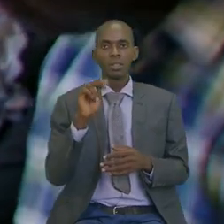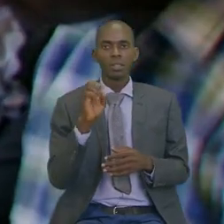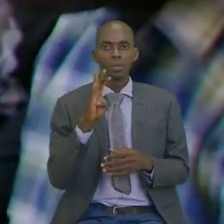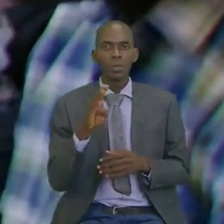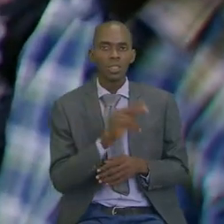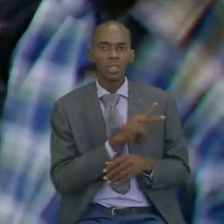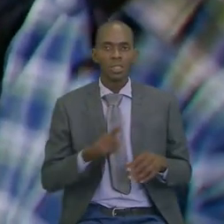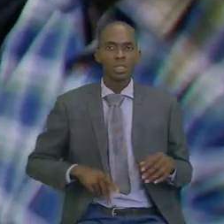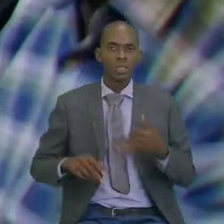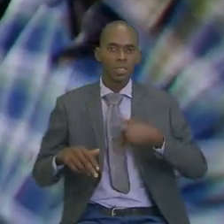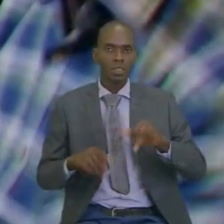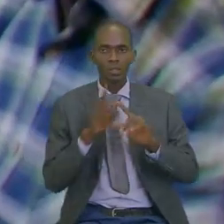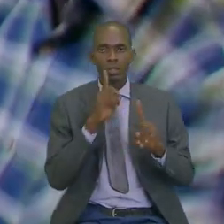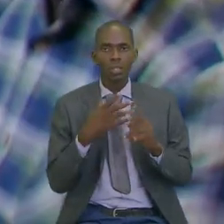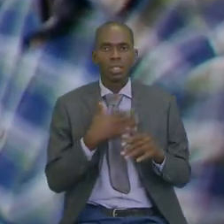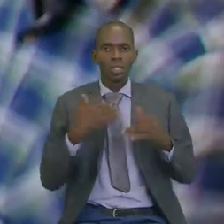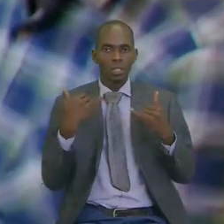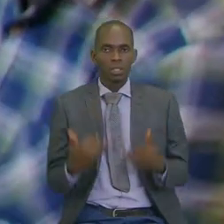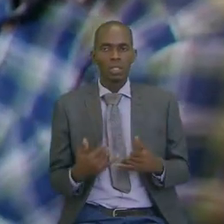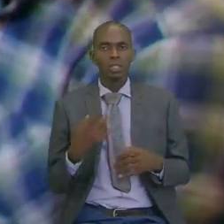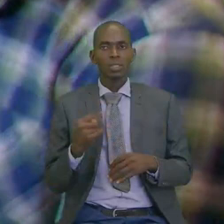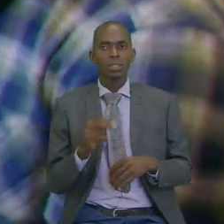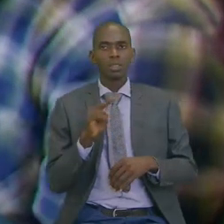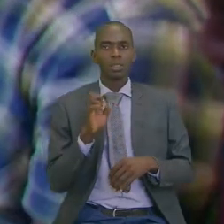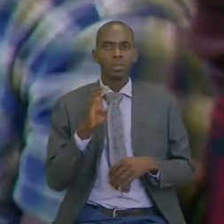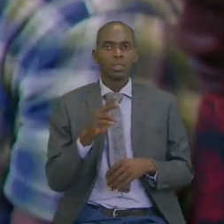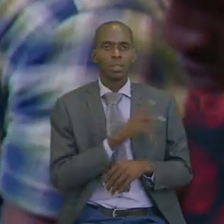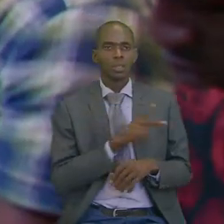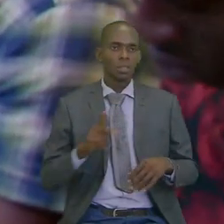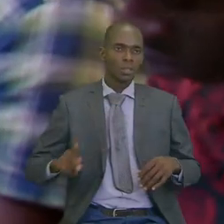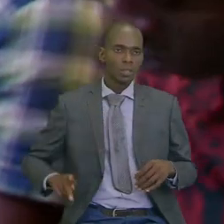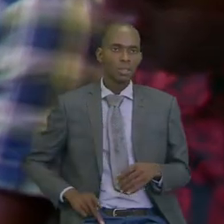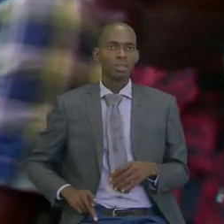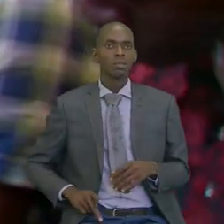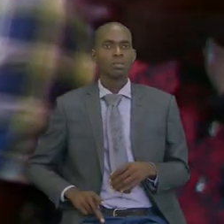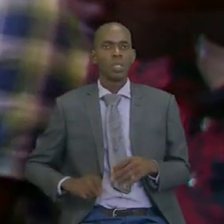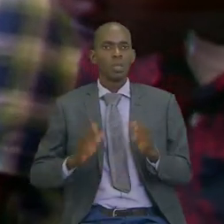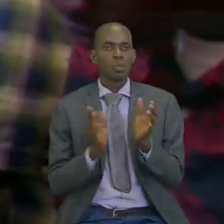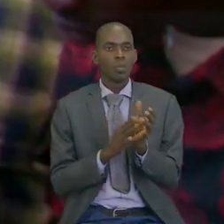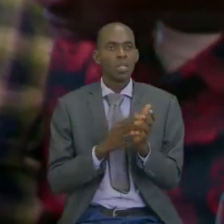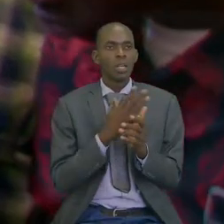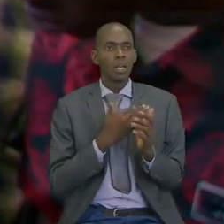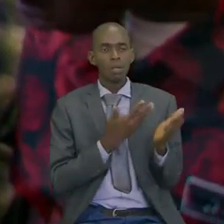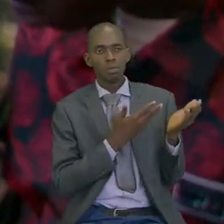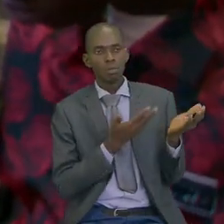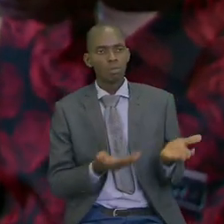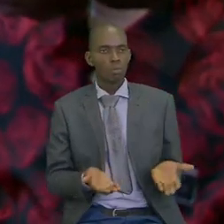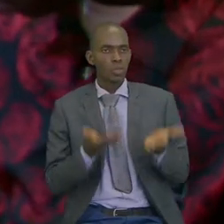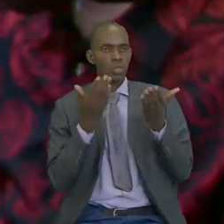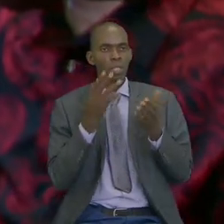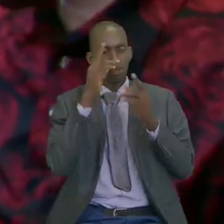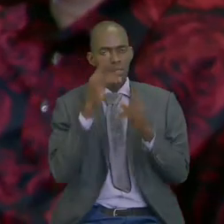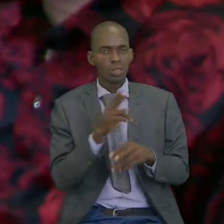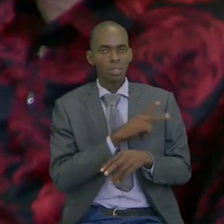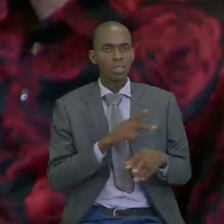I, Nebuchadnezzar, praise and extol and honor the King of heaven, all